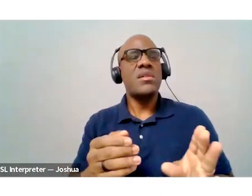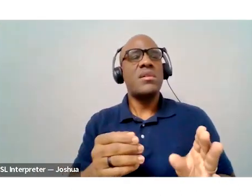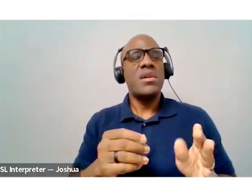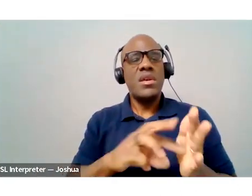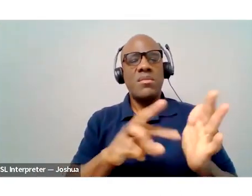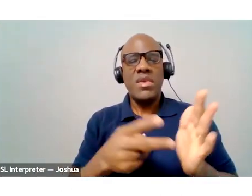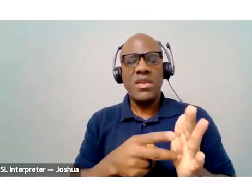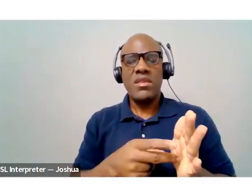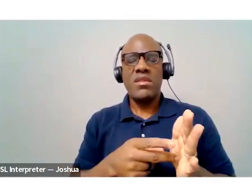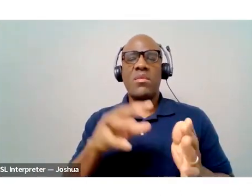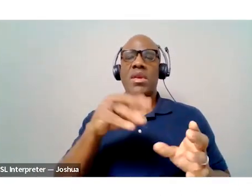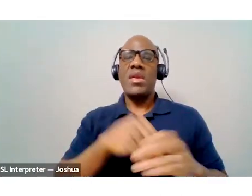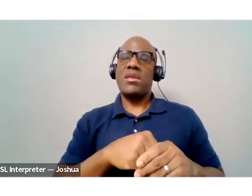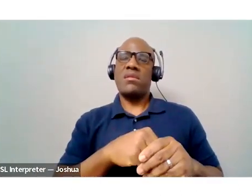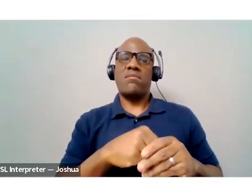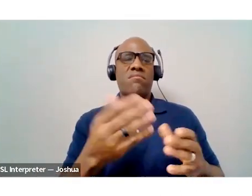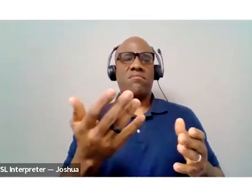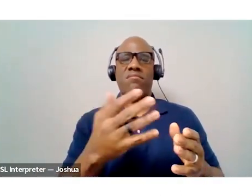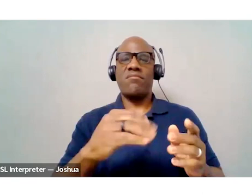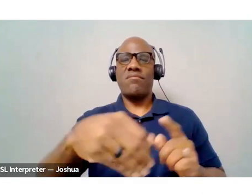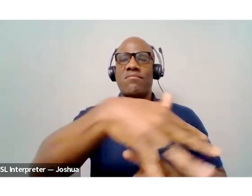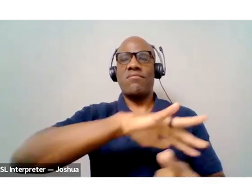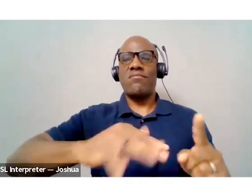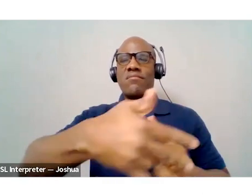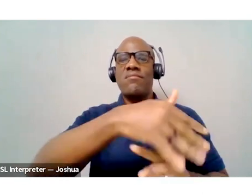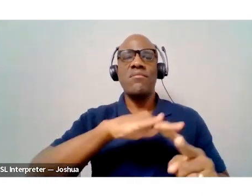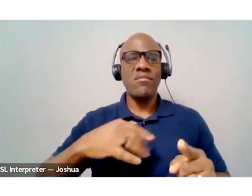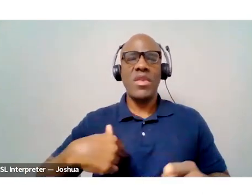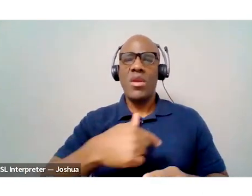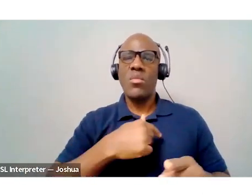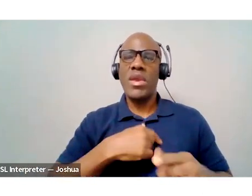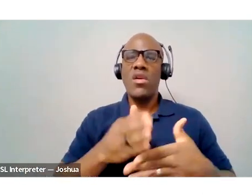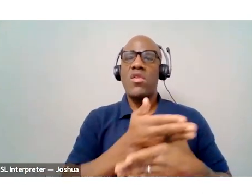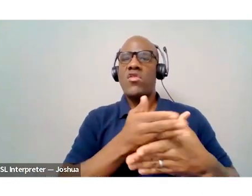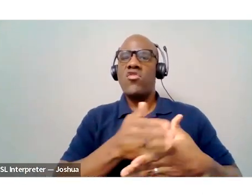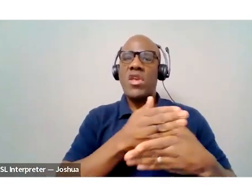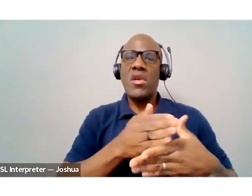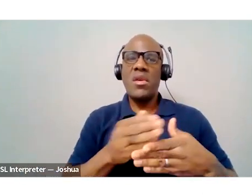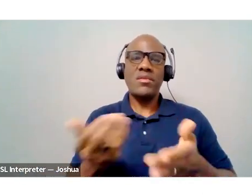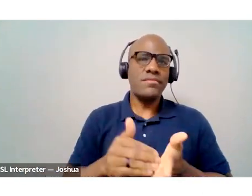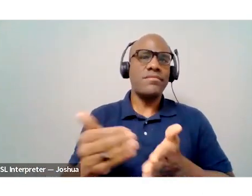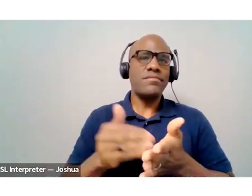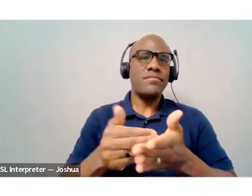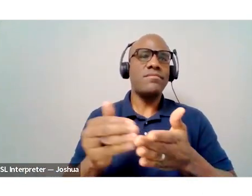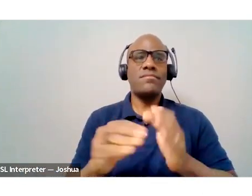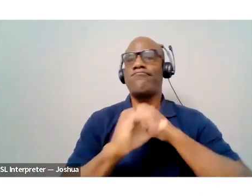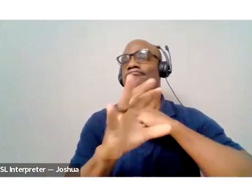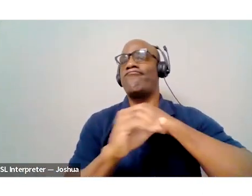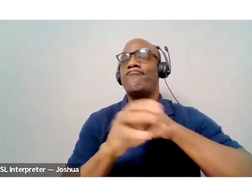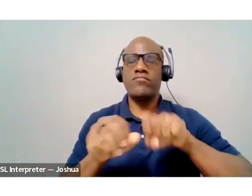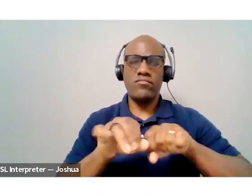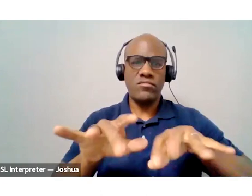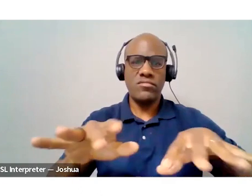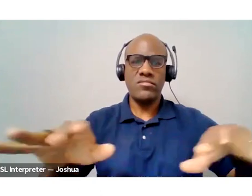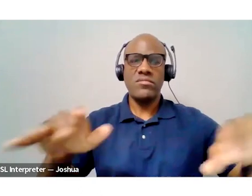of continuously sharing and resharing within the media ecology of sourcing that